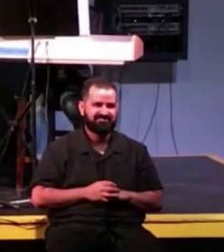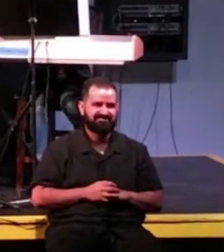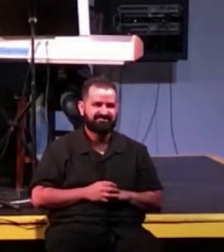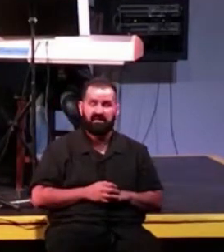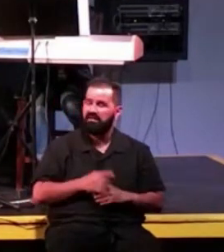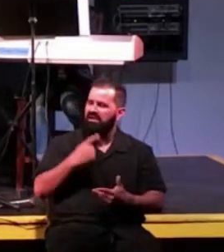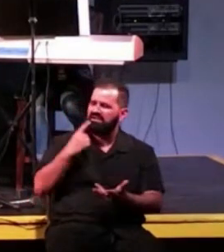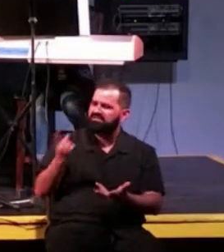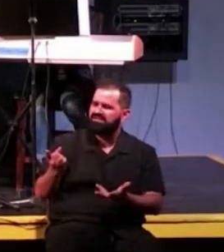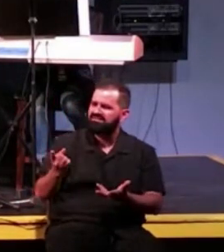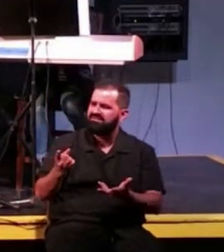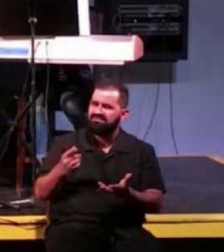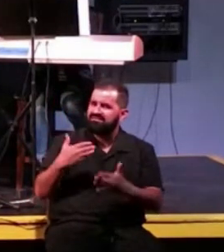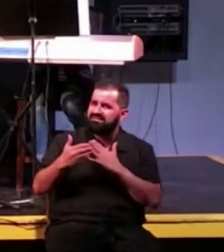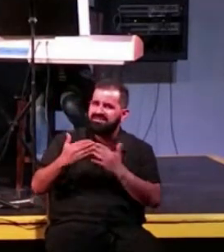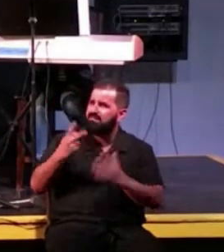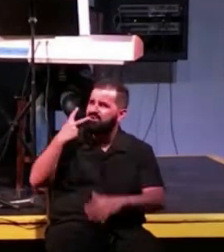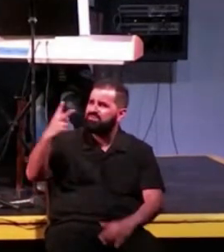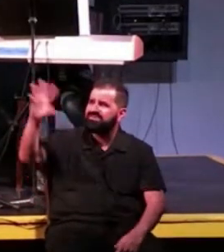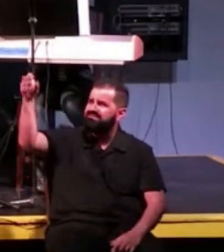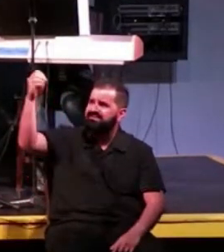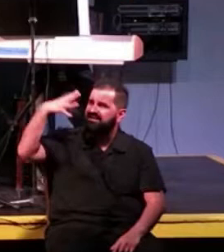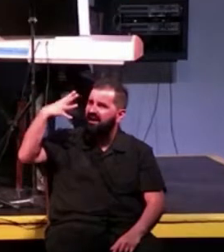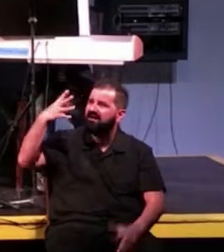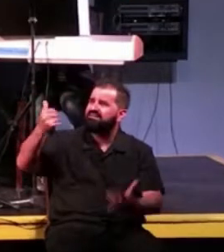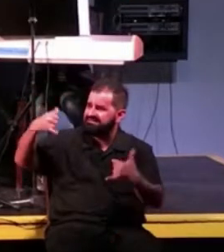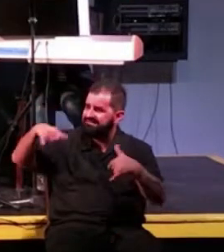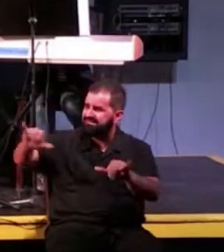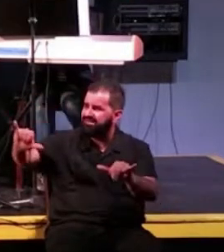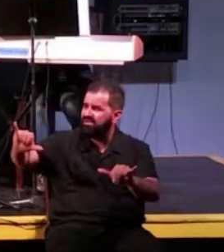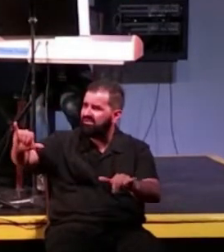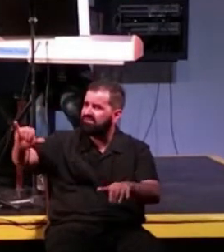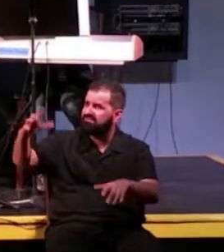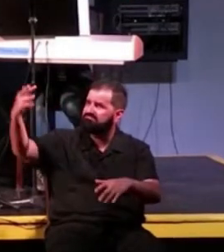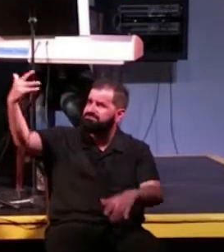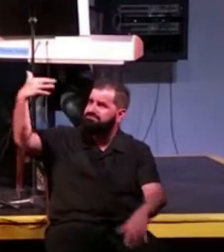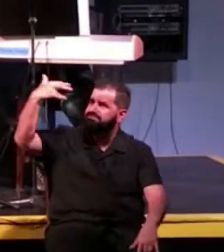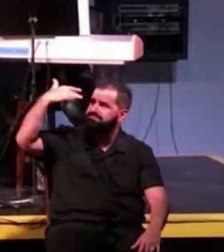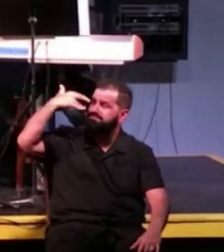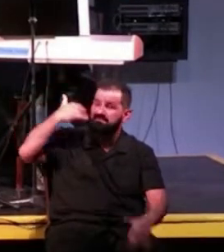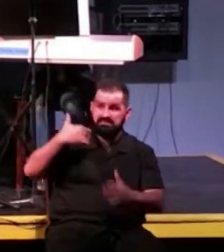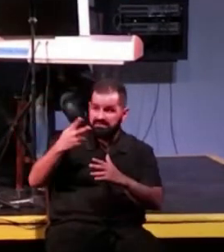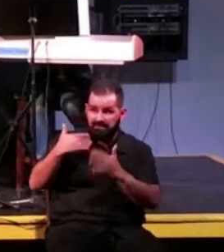He said, David, just because you don't see the sun doesn't mean it doesn't work.